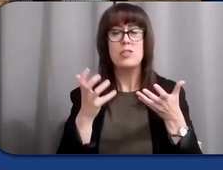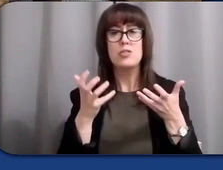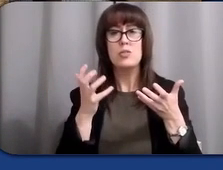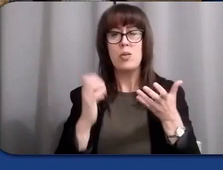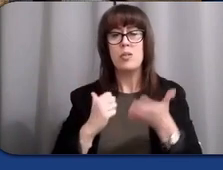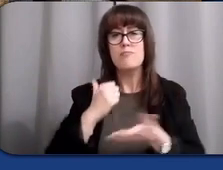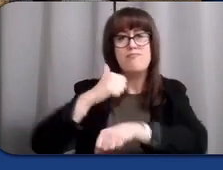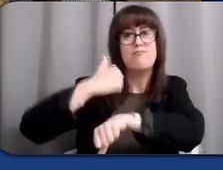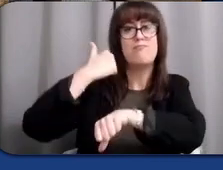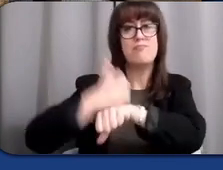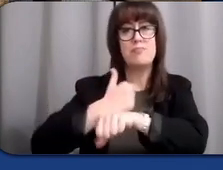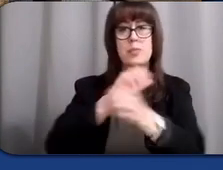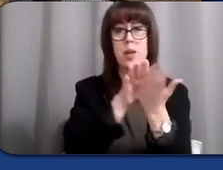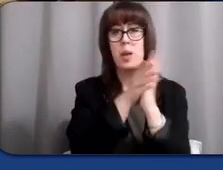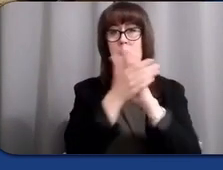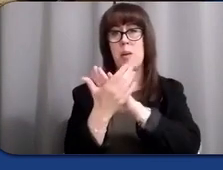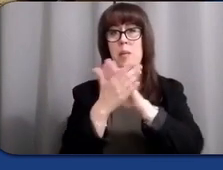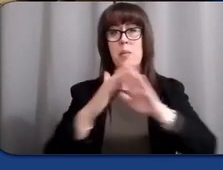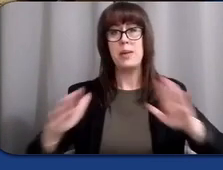And Jock,